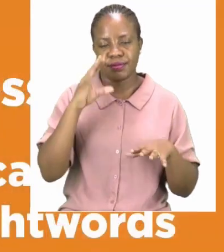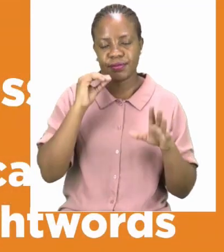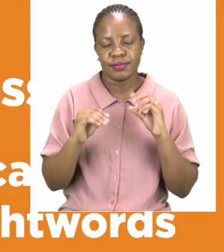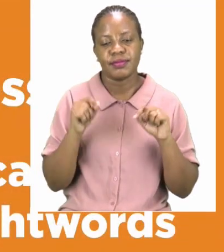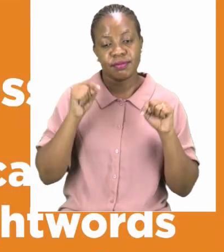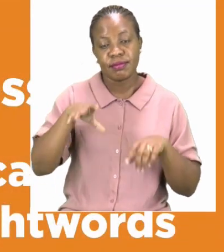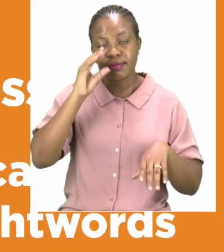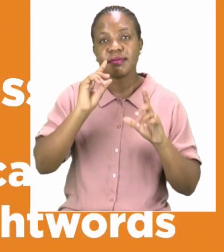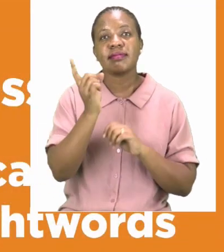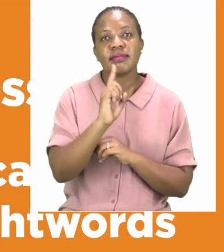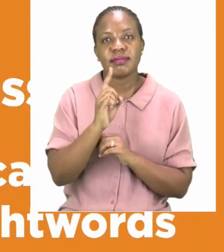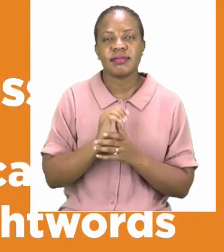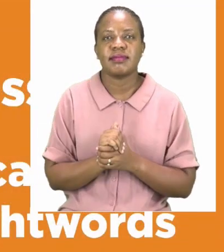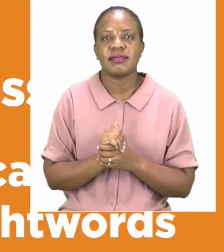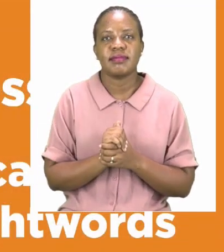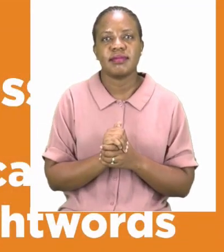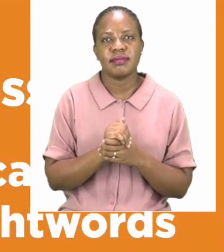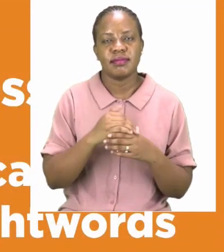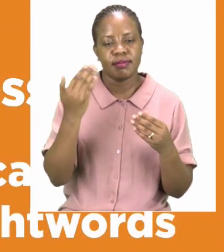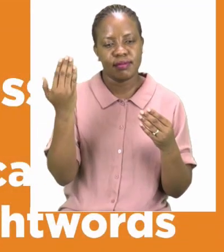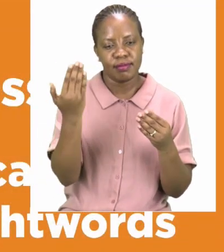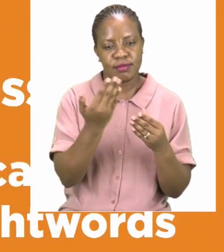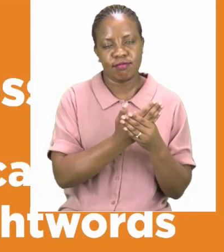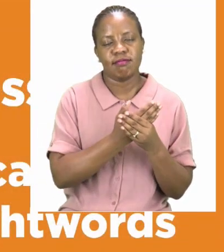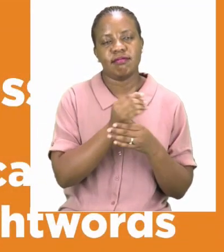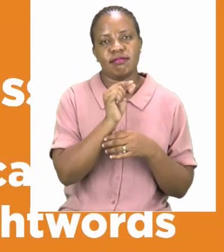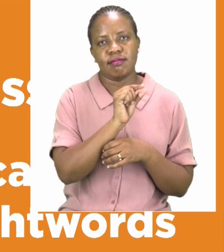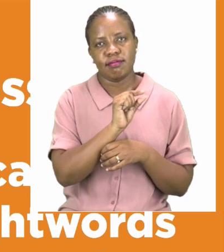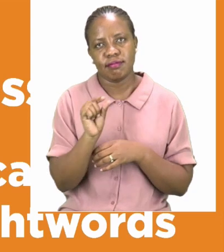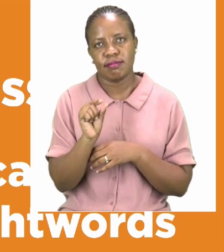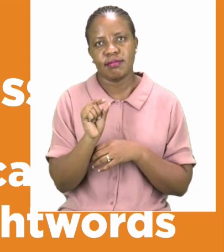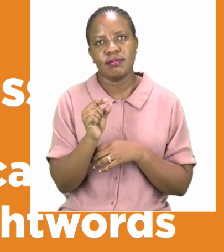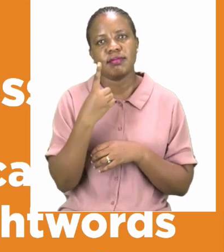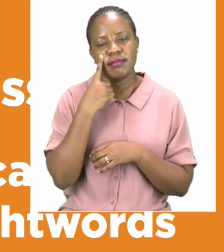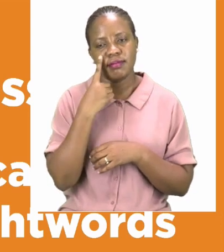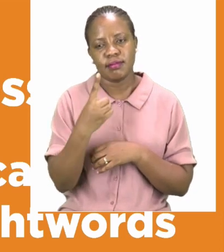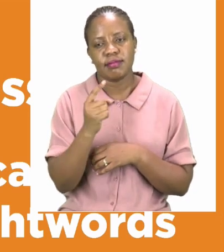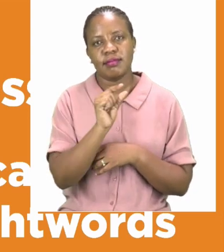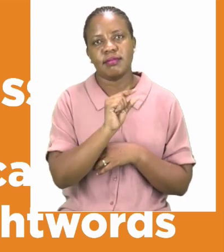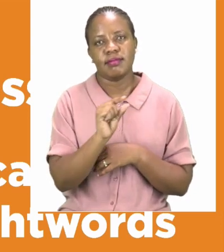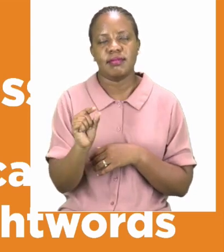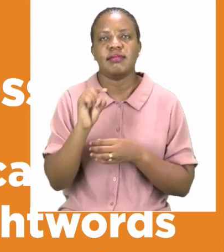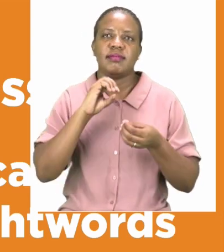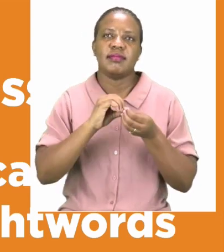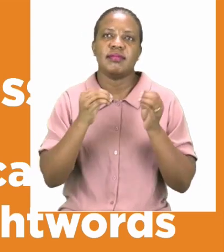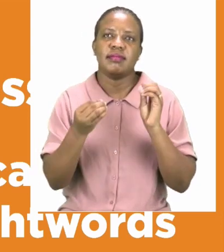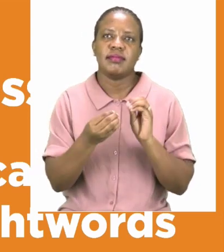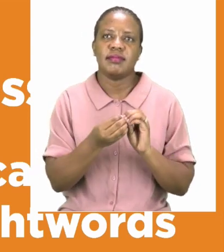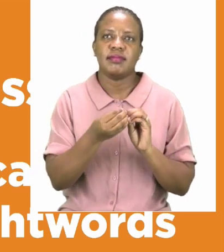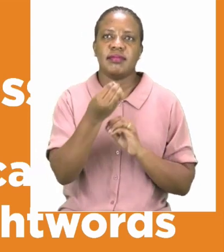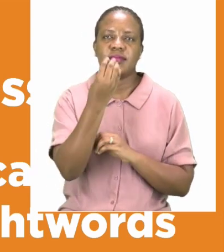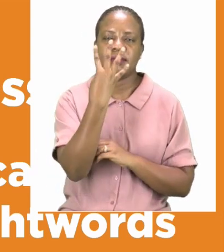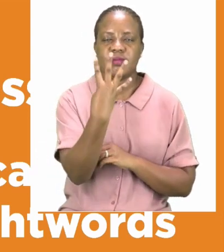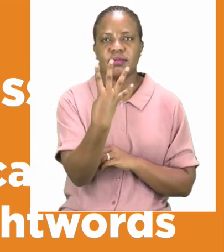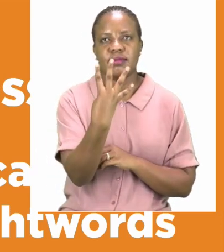lesson, we are going to be talking about vocabulary words, sight words, and the number